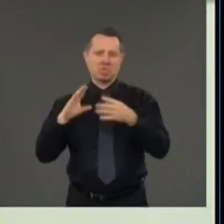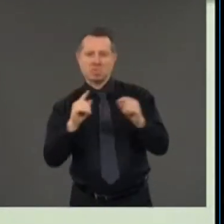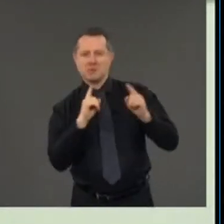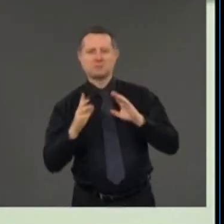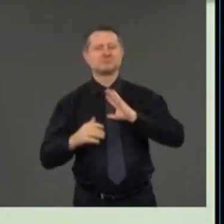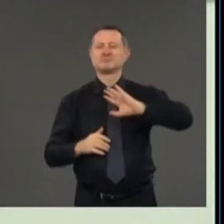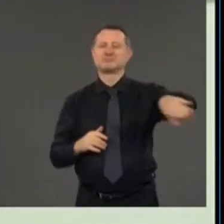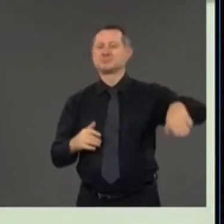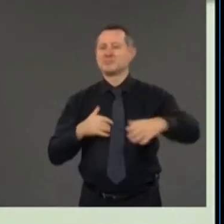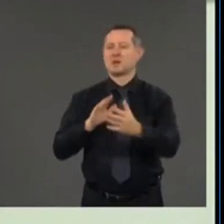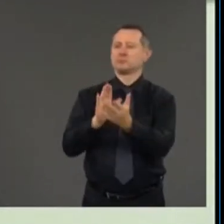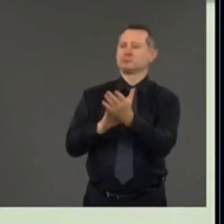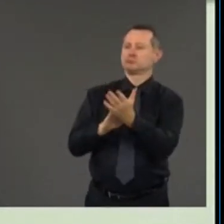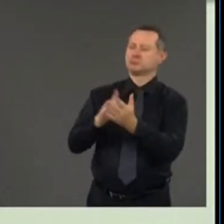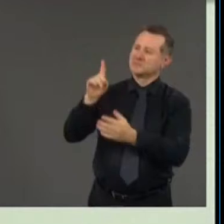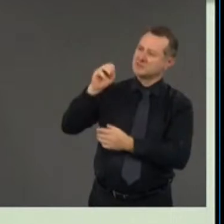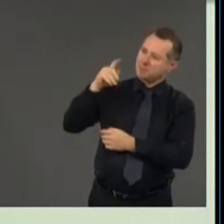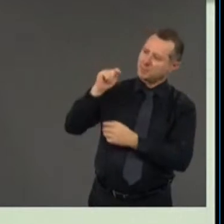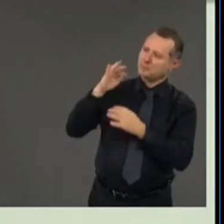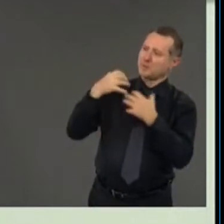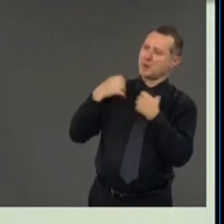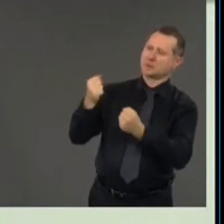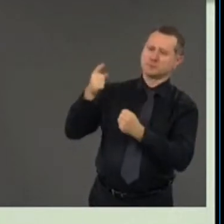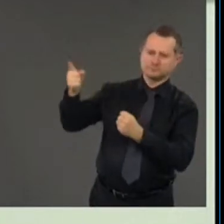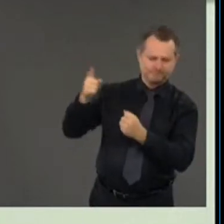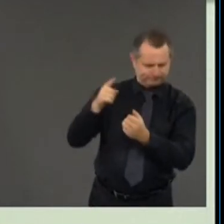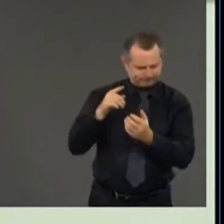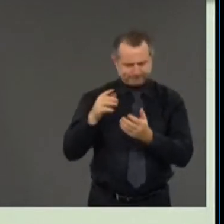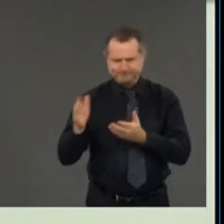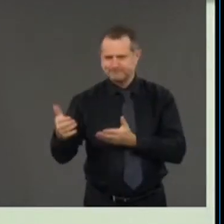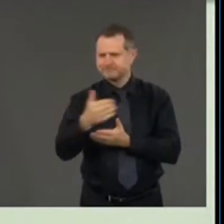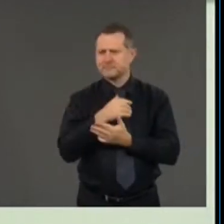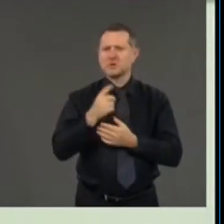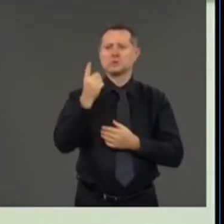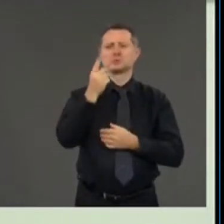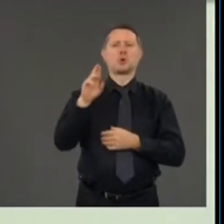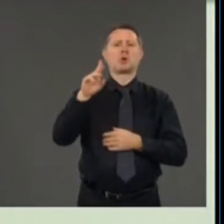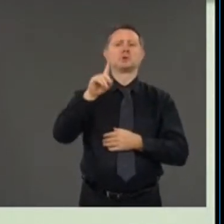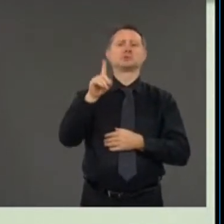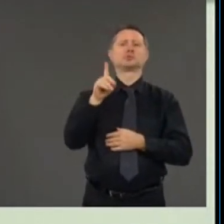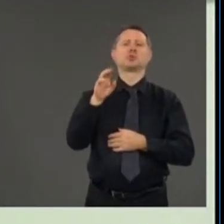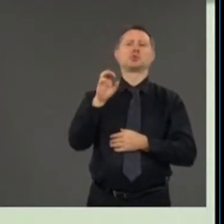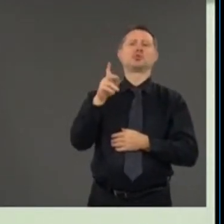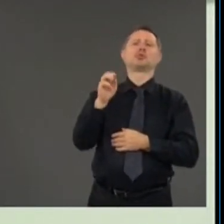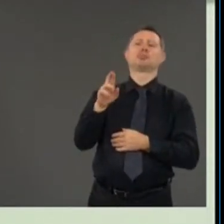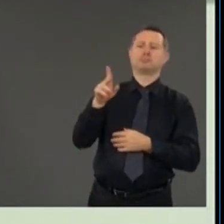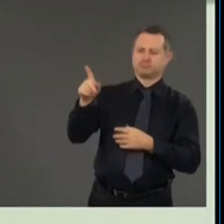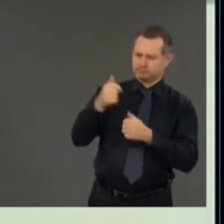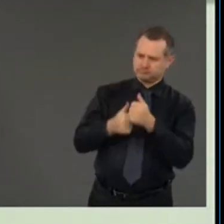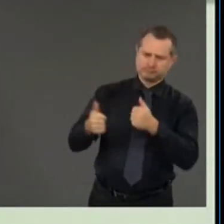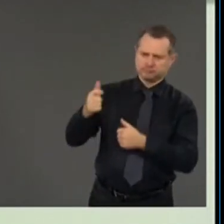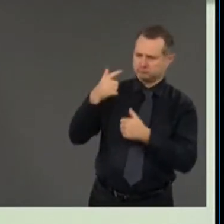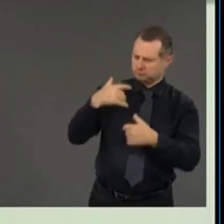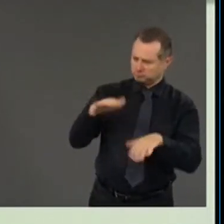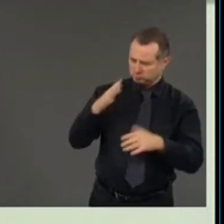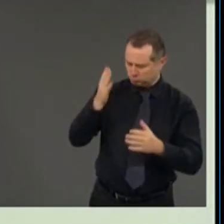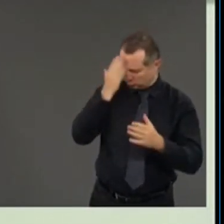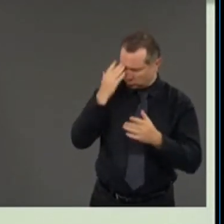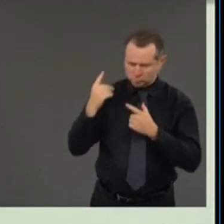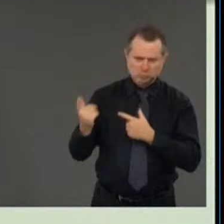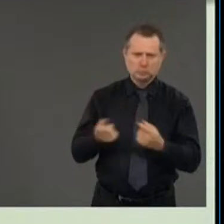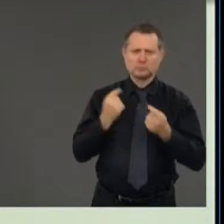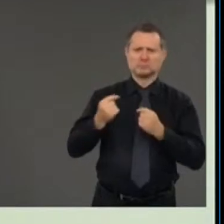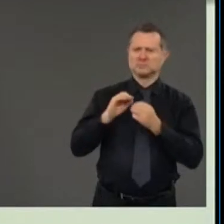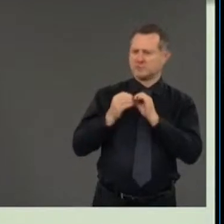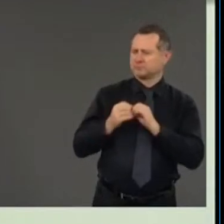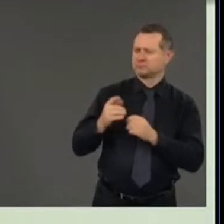to Dr. Zucker for focusing so deliberately on this. So hopefully that we can get the actual